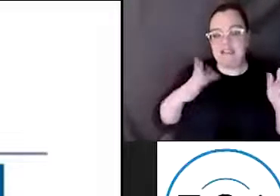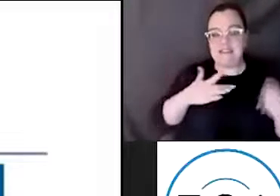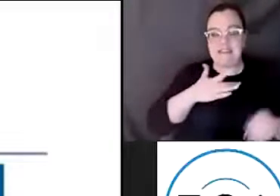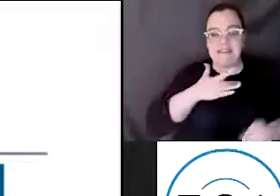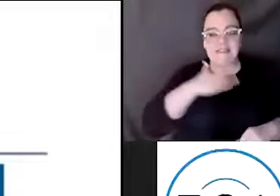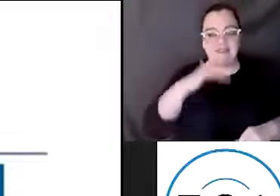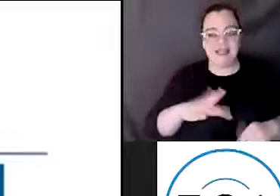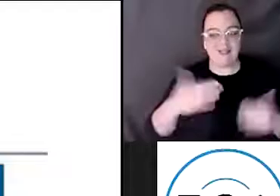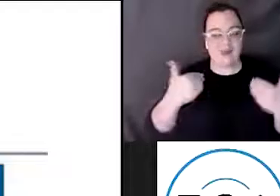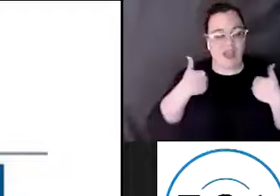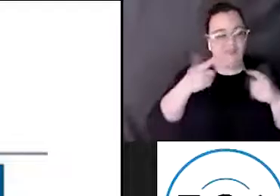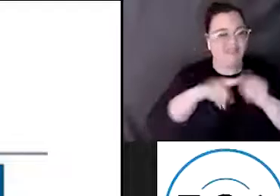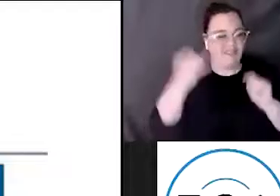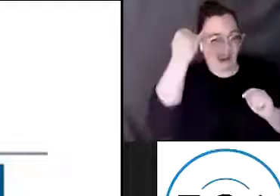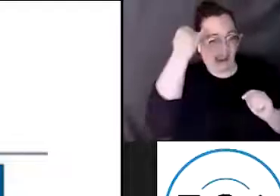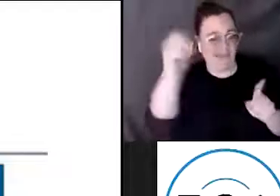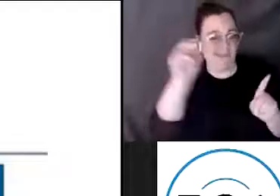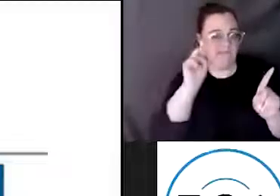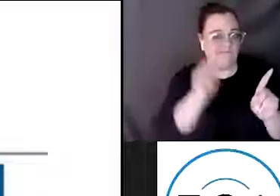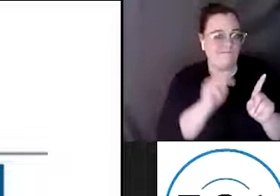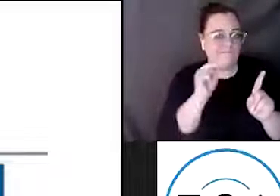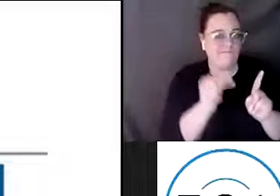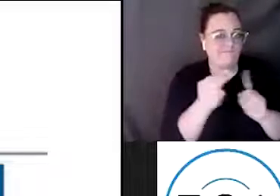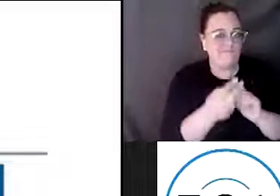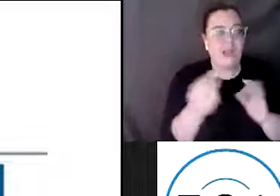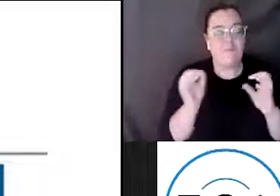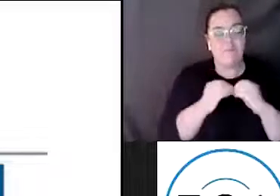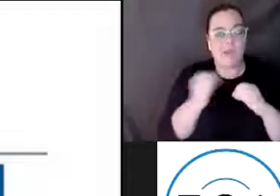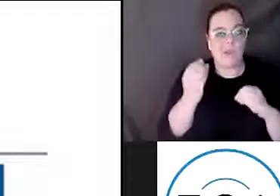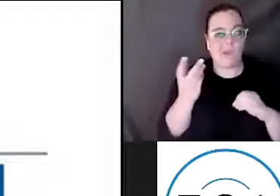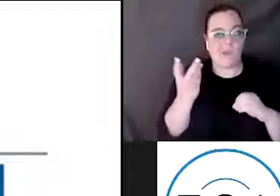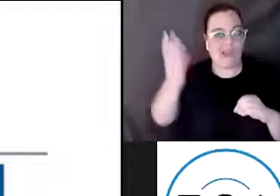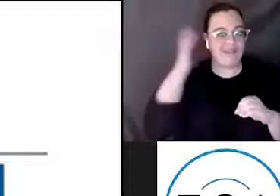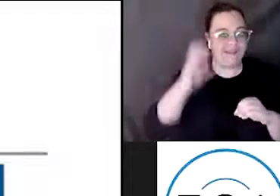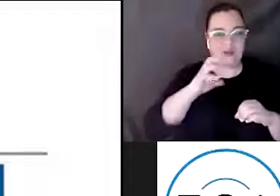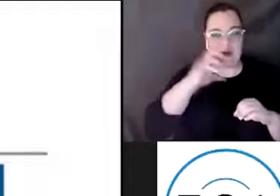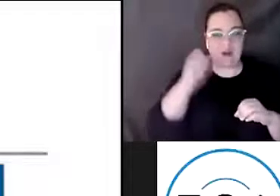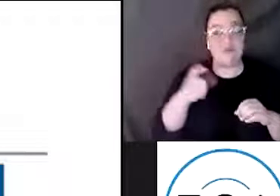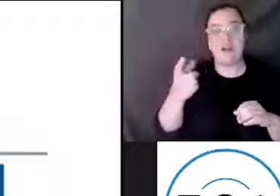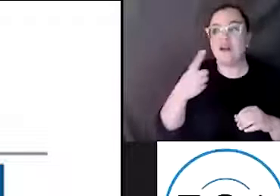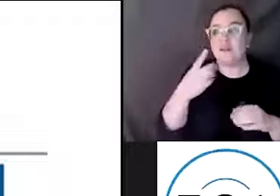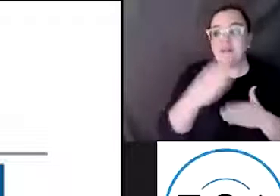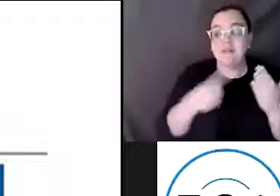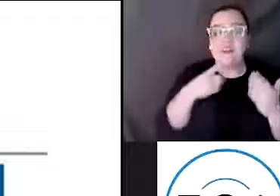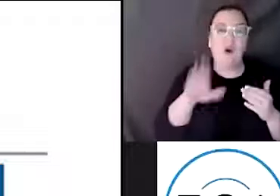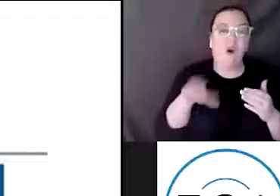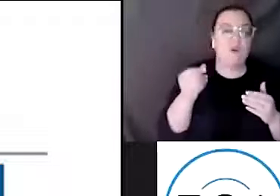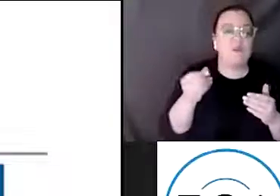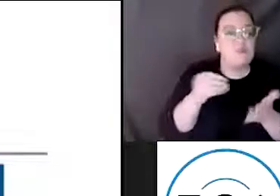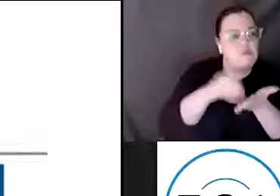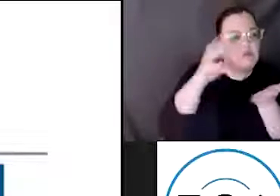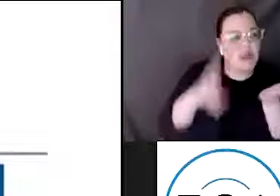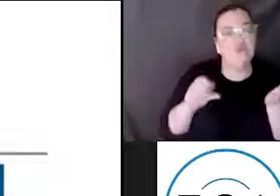ideas about it that are older, and so oh, it's expensive, and so what we want to do is encourage people